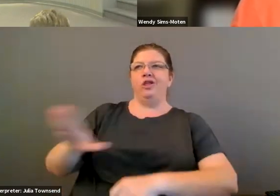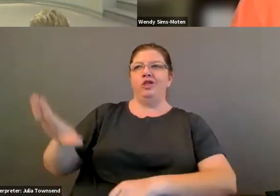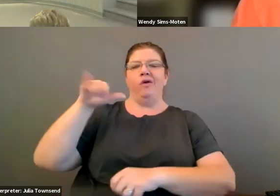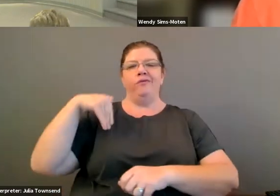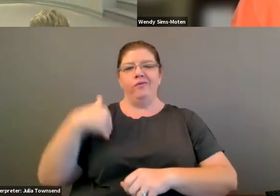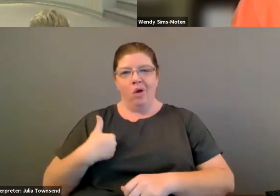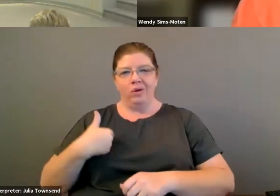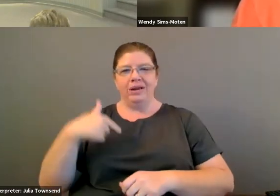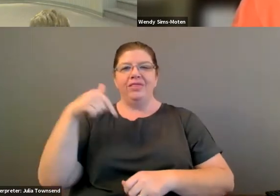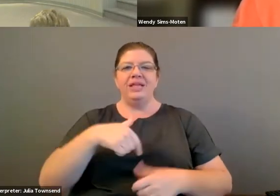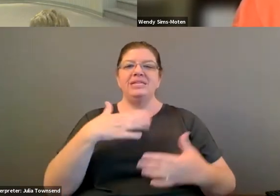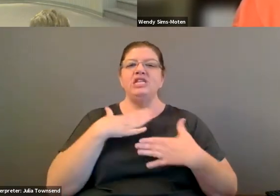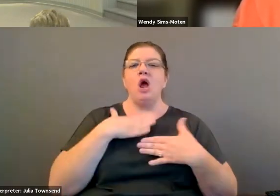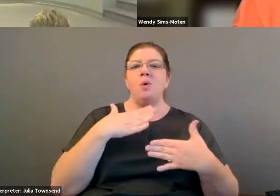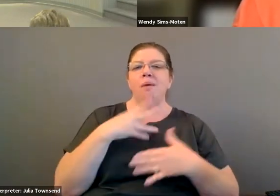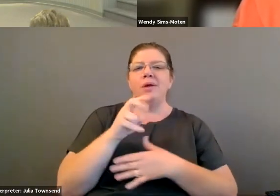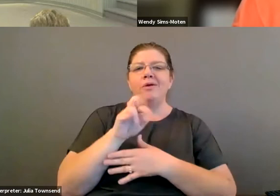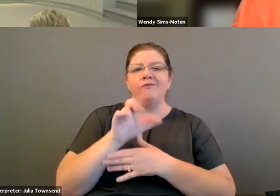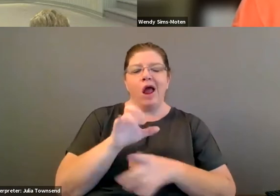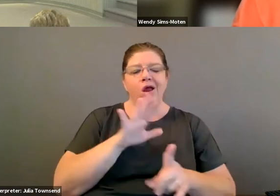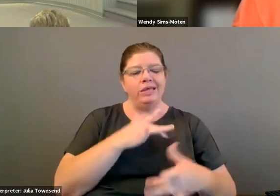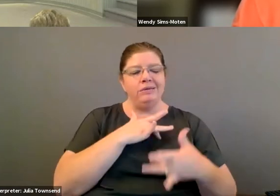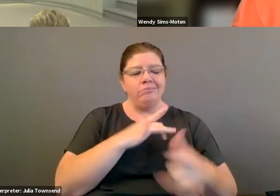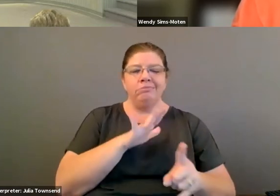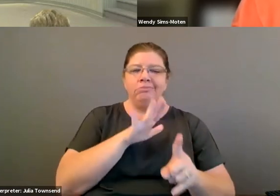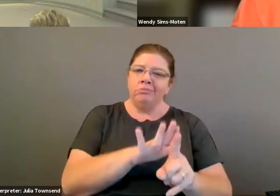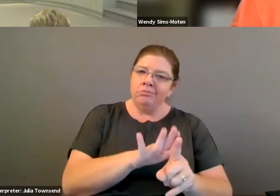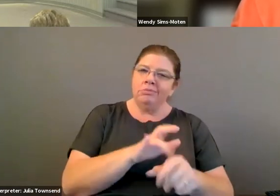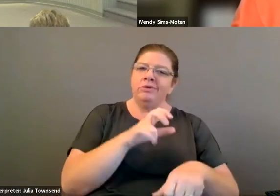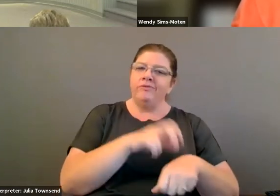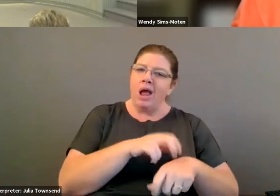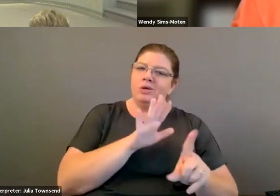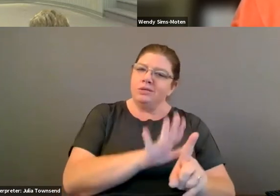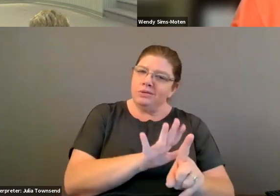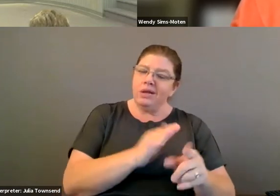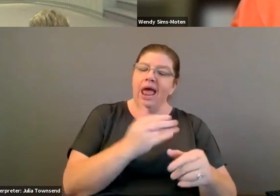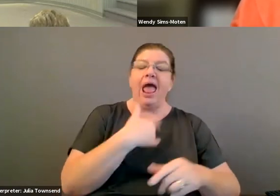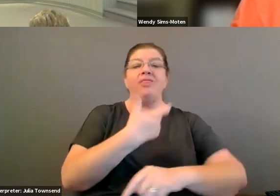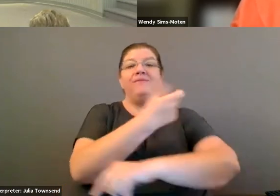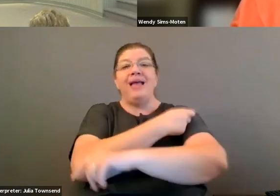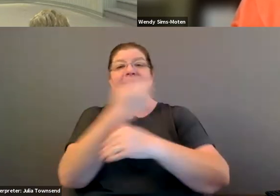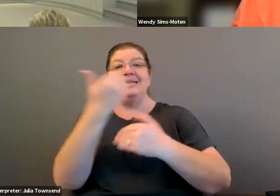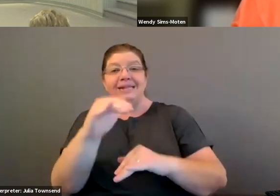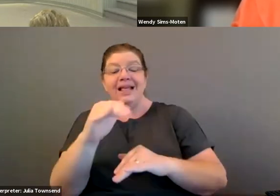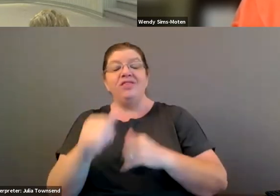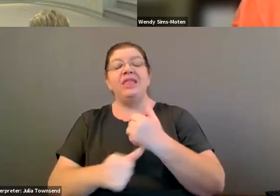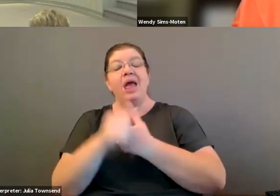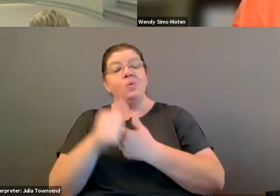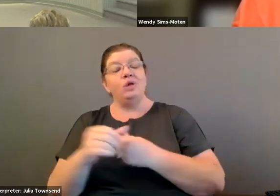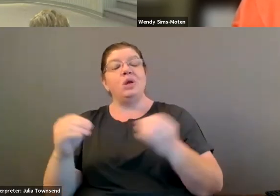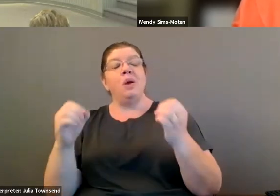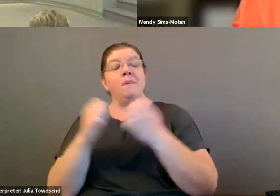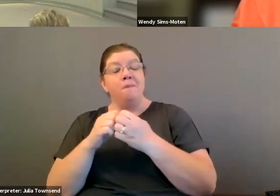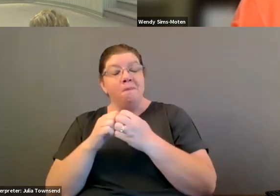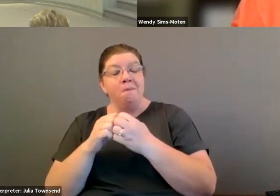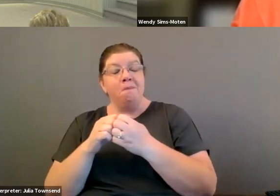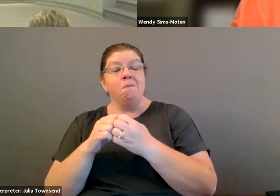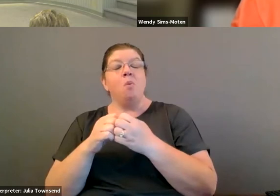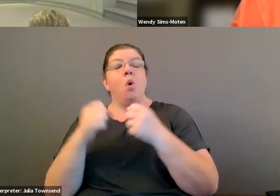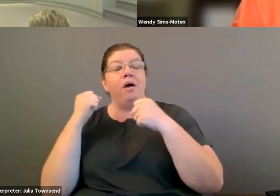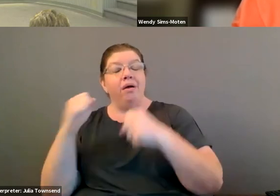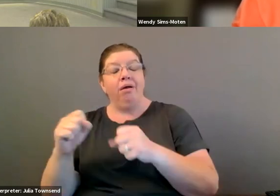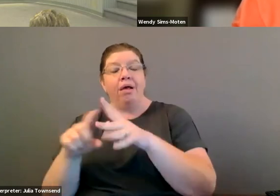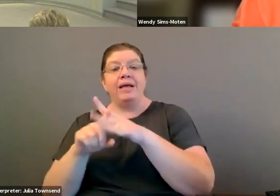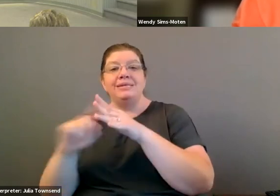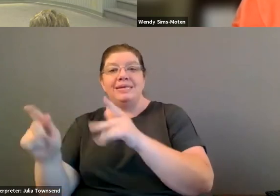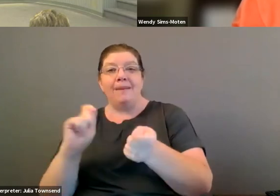respiratory virus and the limitations of these vaccines. They actually risk creating more virulent escape mutations. Think